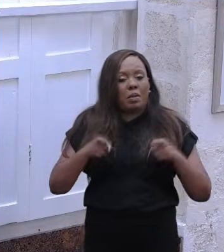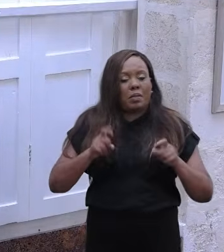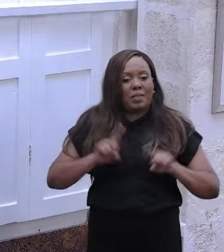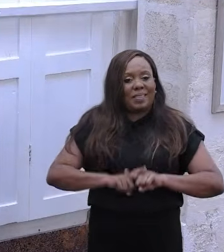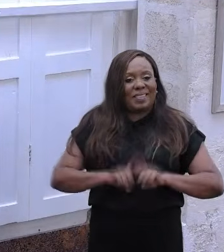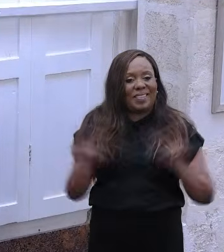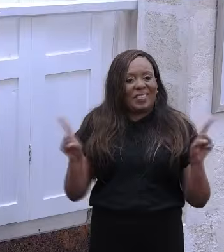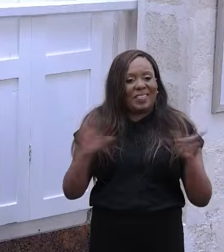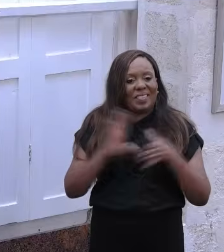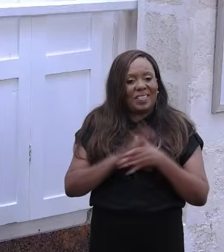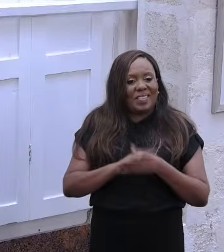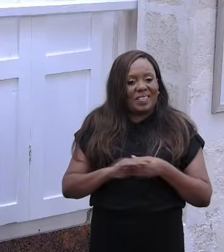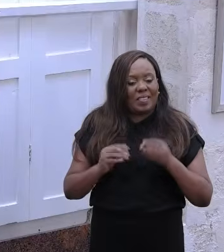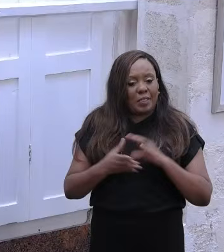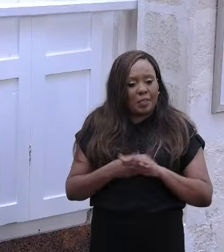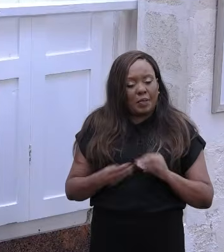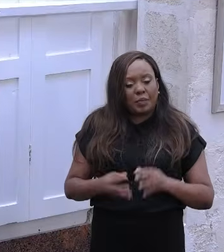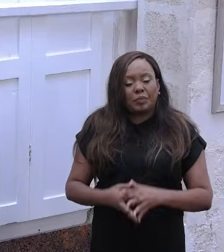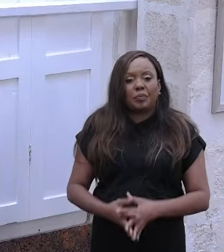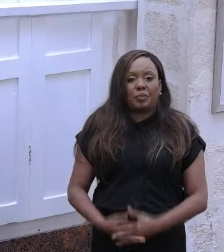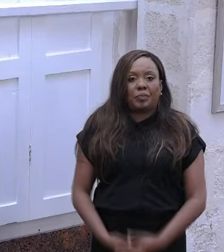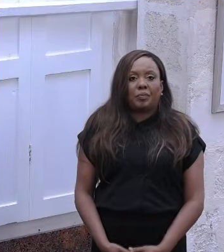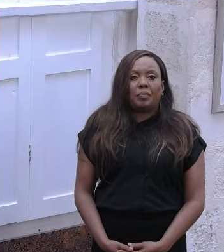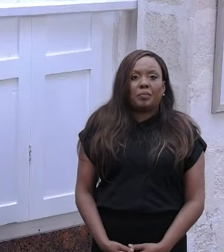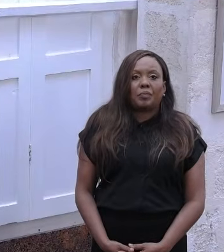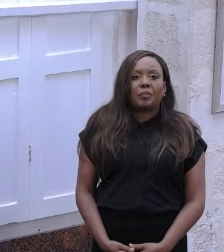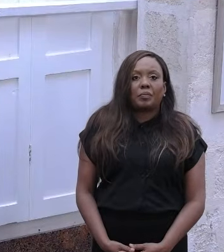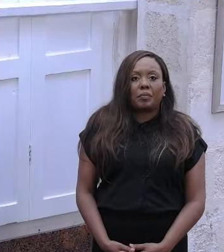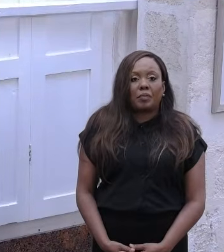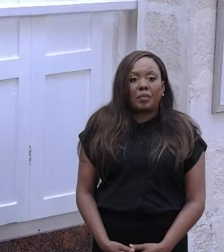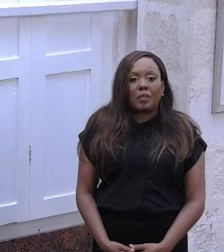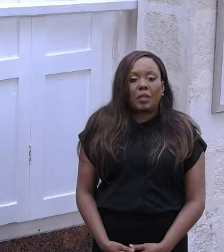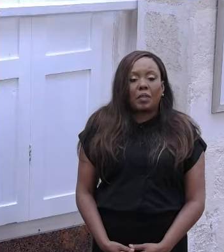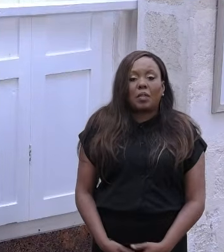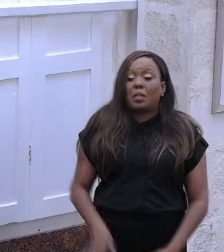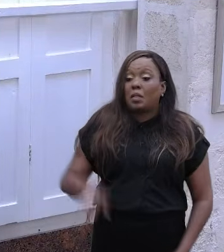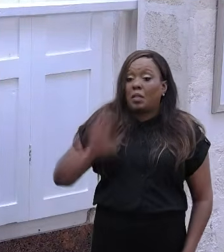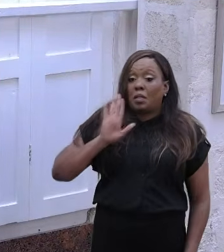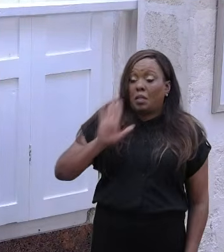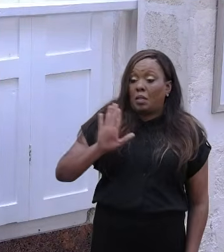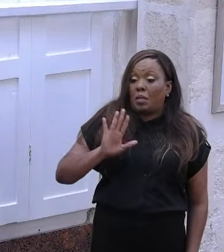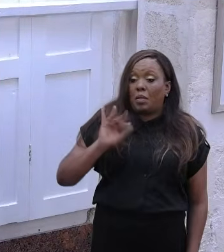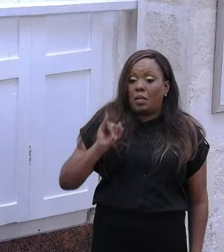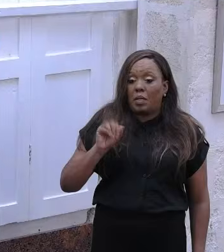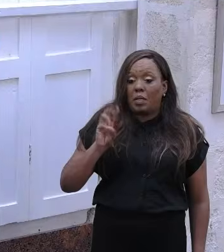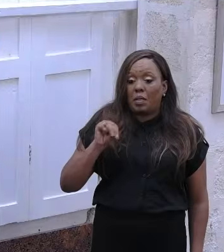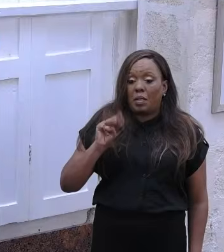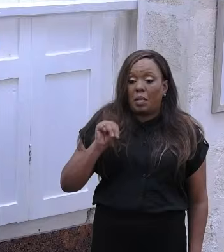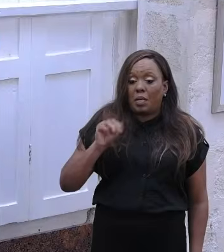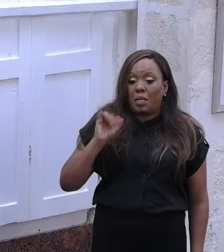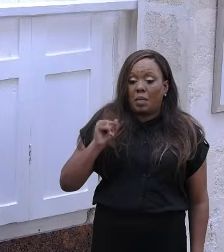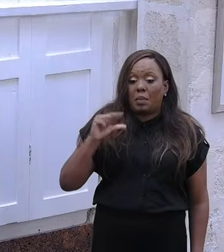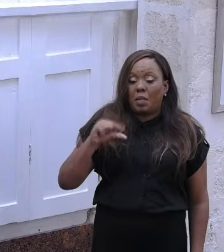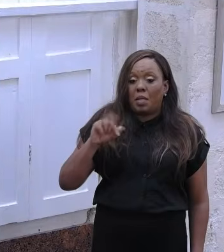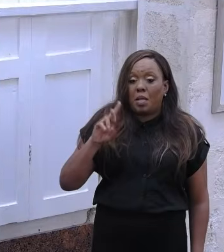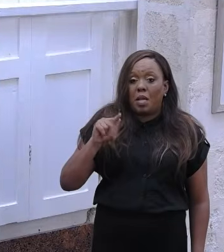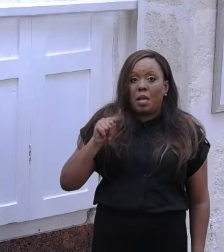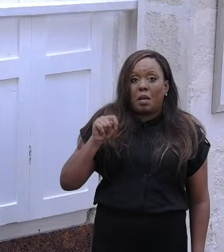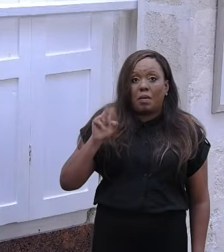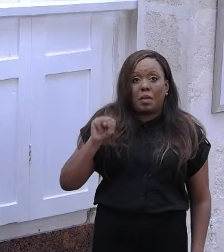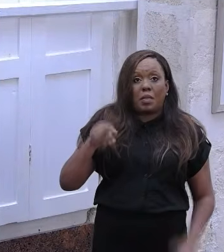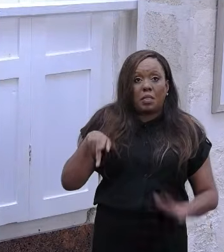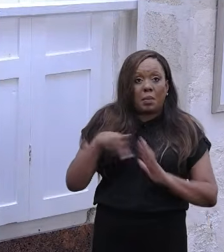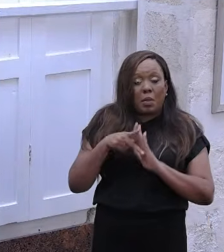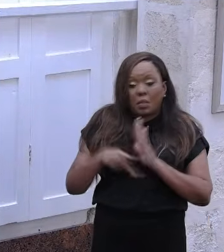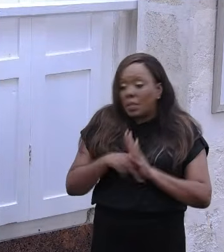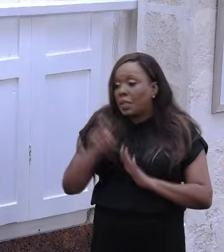why, alongside of your population and immigration policy, you have to be building out your water resources, you have to be building out your